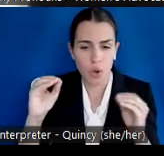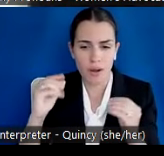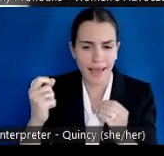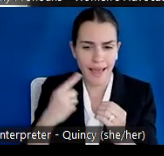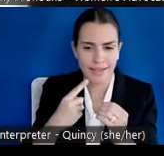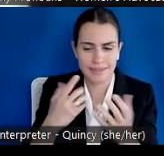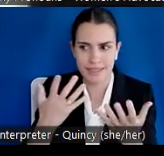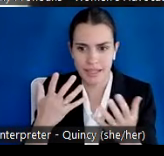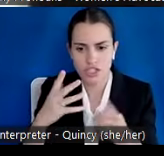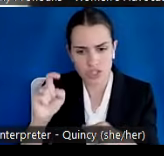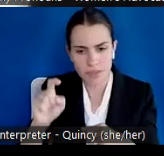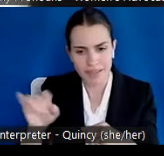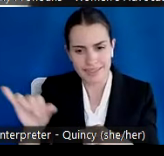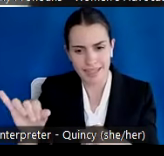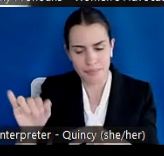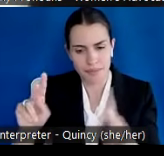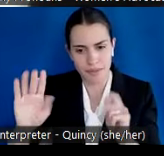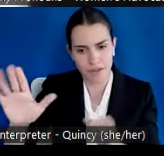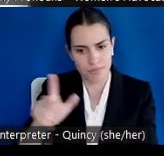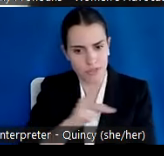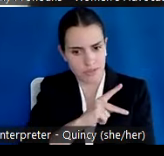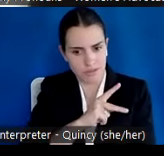same with people's personal names too.